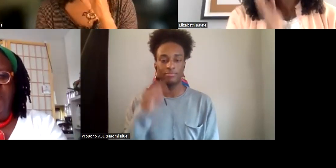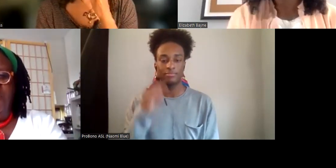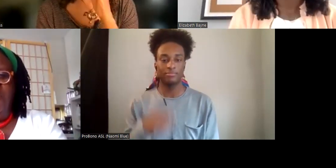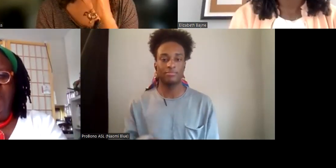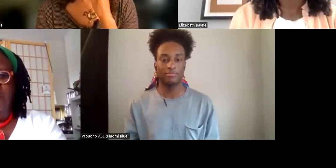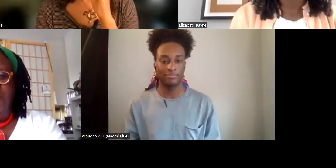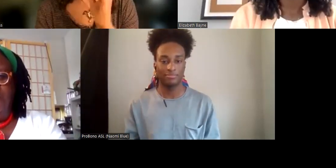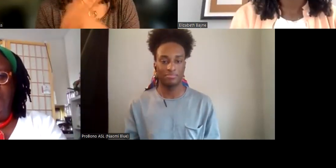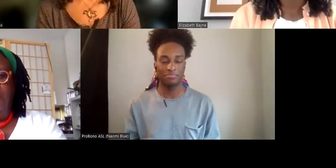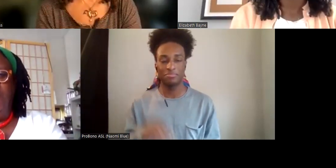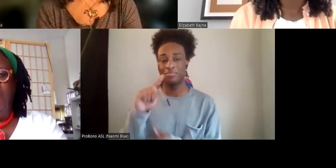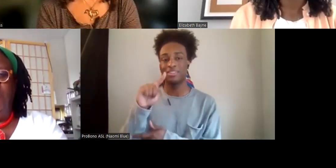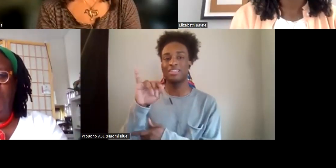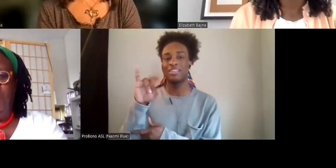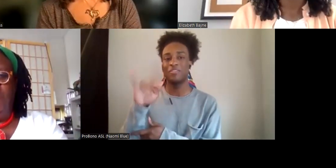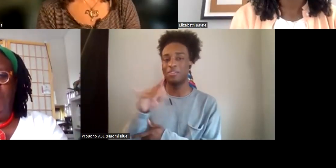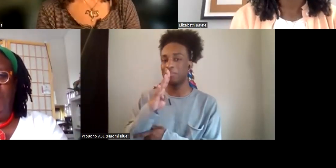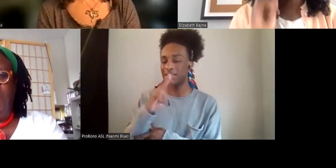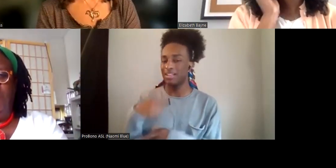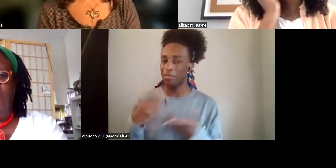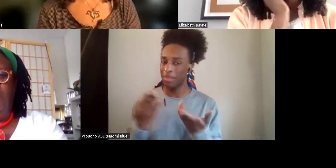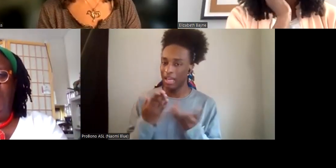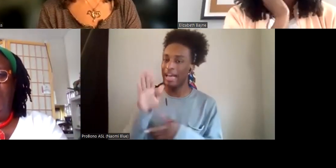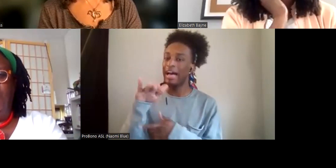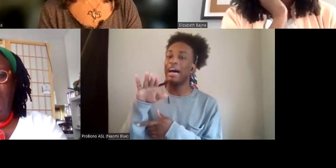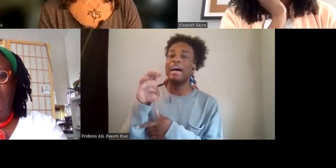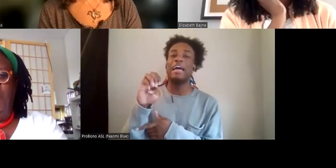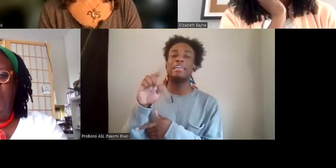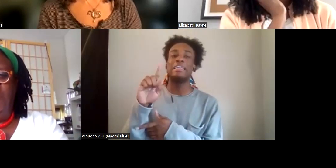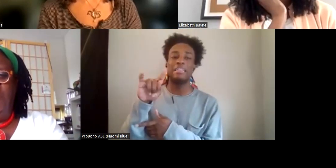I'm here. Hey, okay, Elizabeth, tell us about